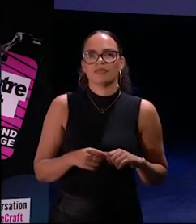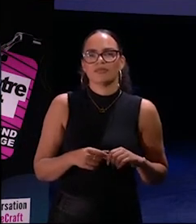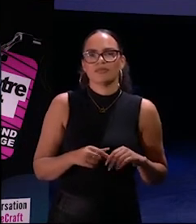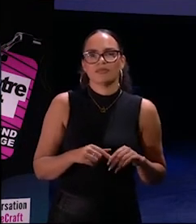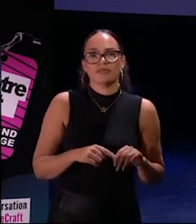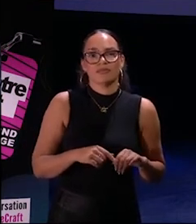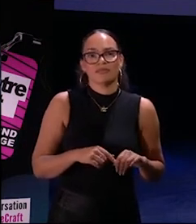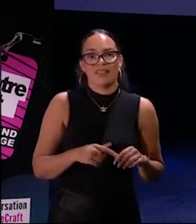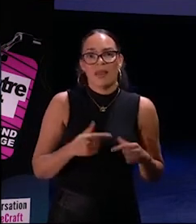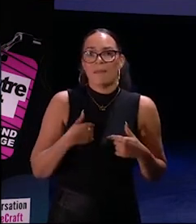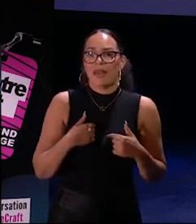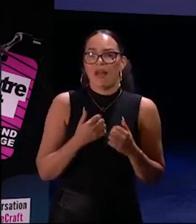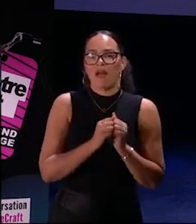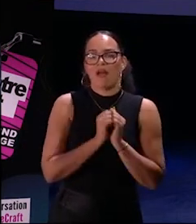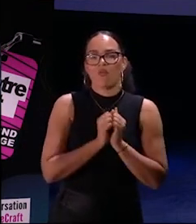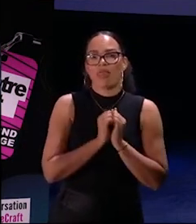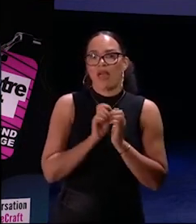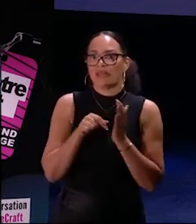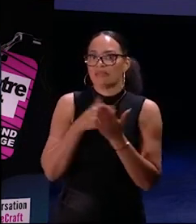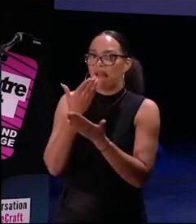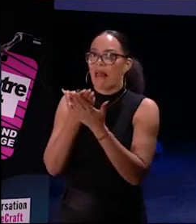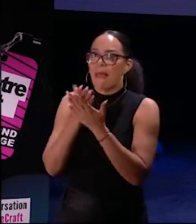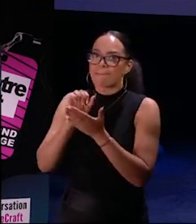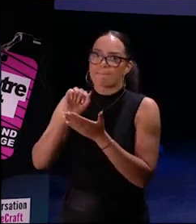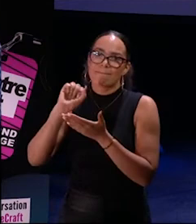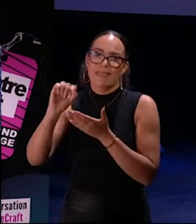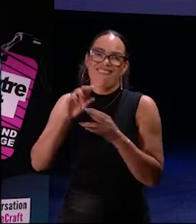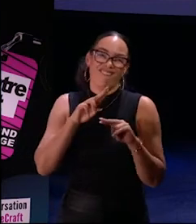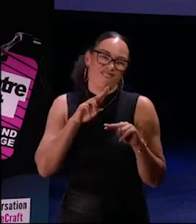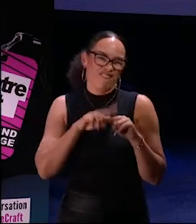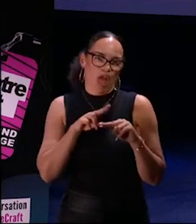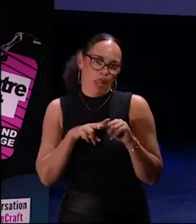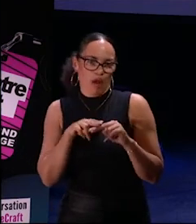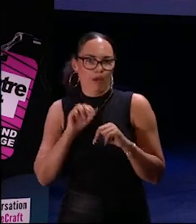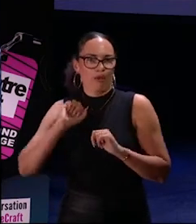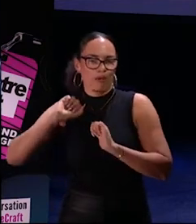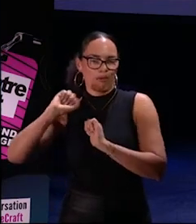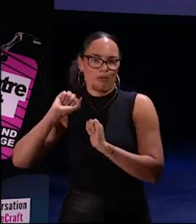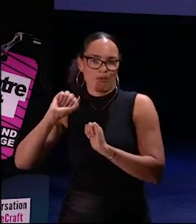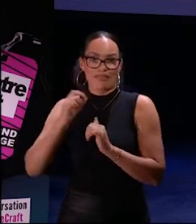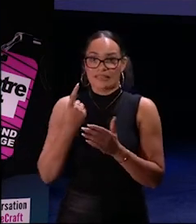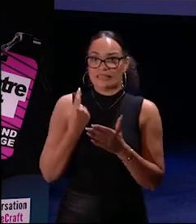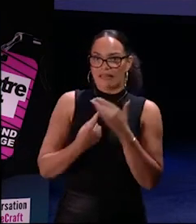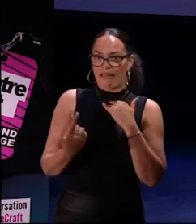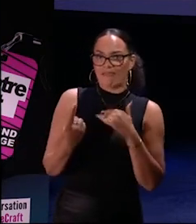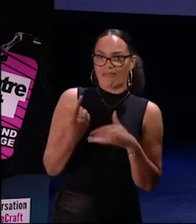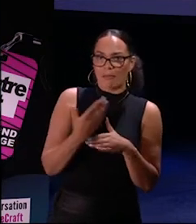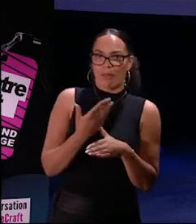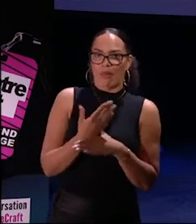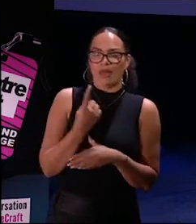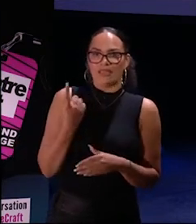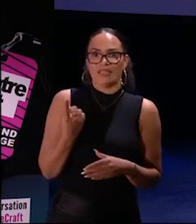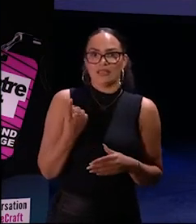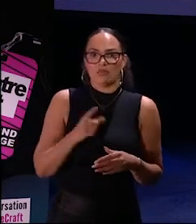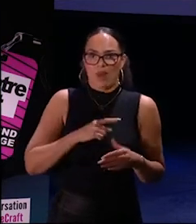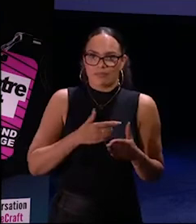the Rishi Sunak's kind of furloughy thing for self-employed, because I have been in the industry. But